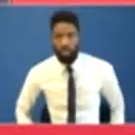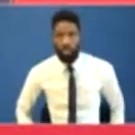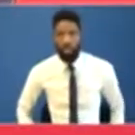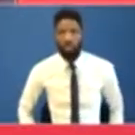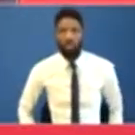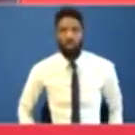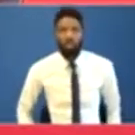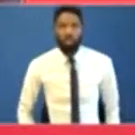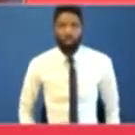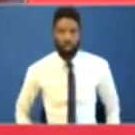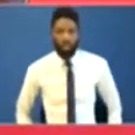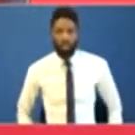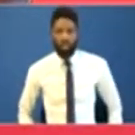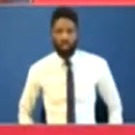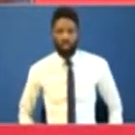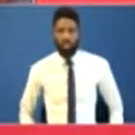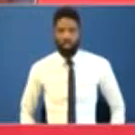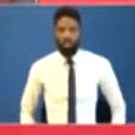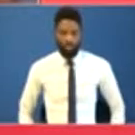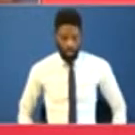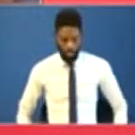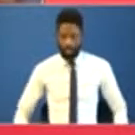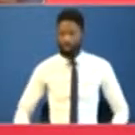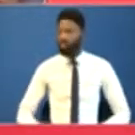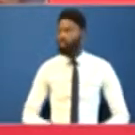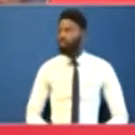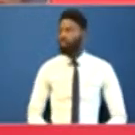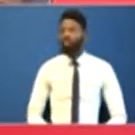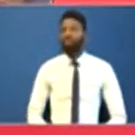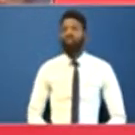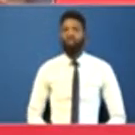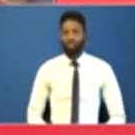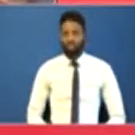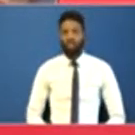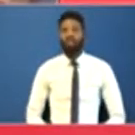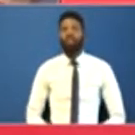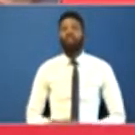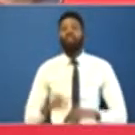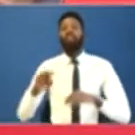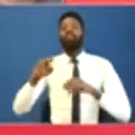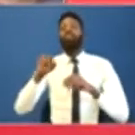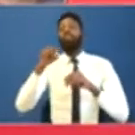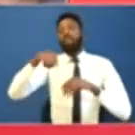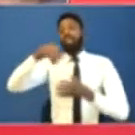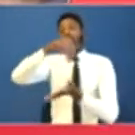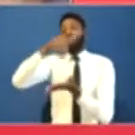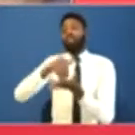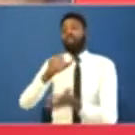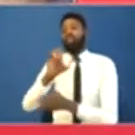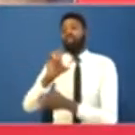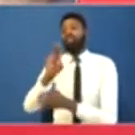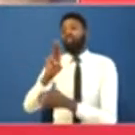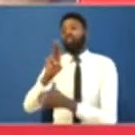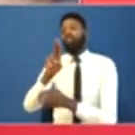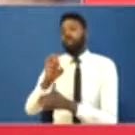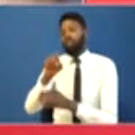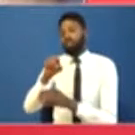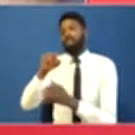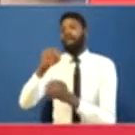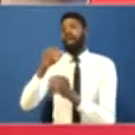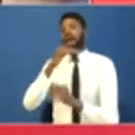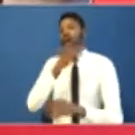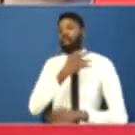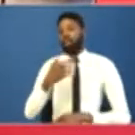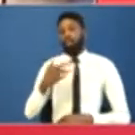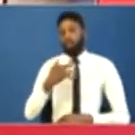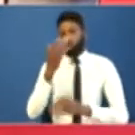good evening and welcome to the pop poll the sixth learning resource center at the catholic university of india in